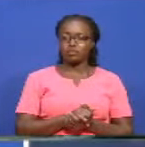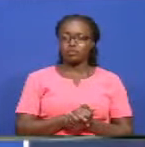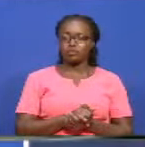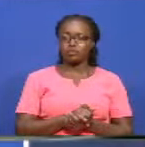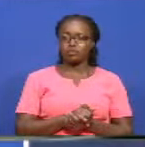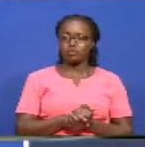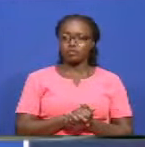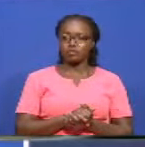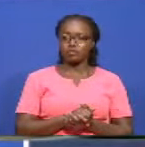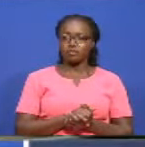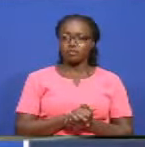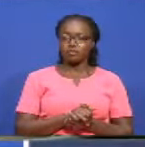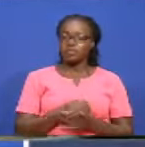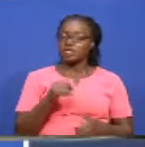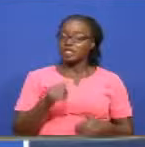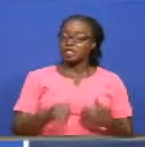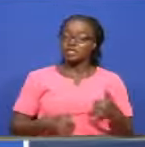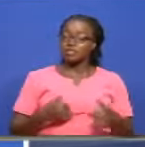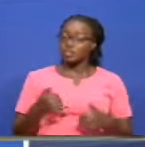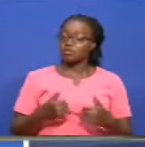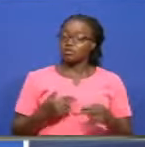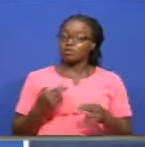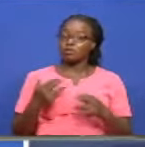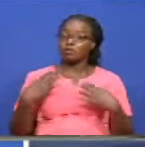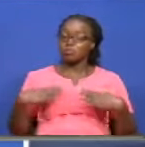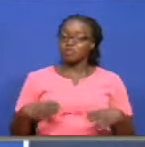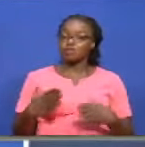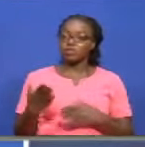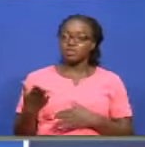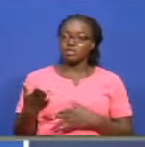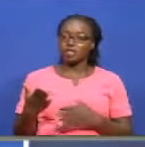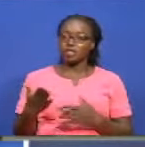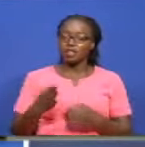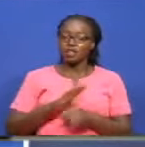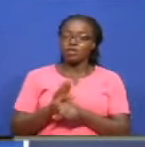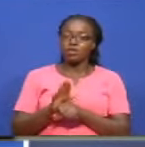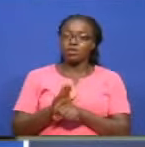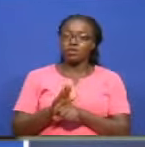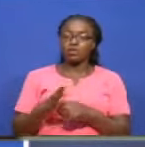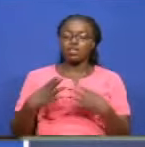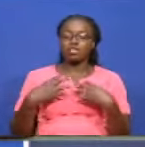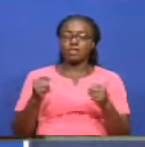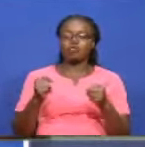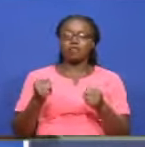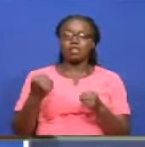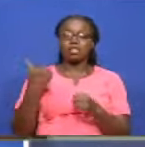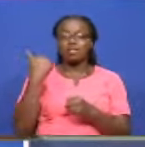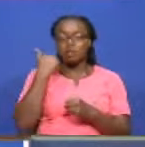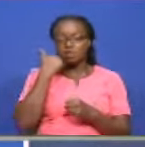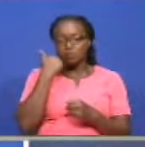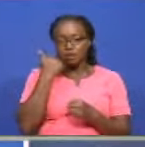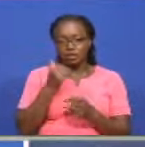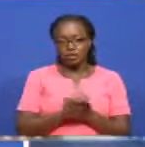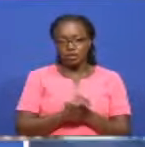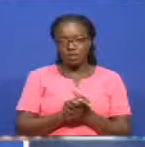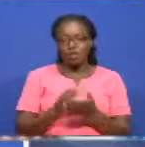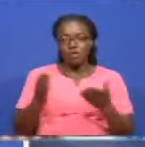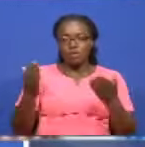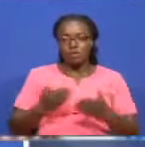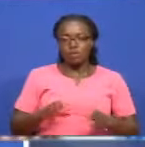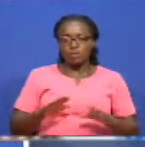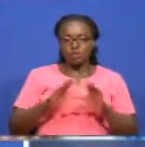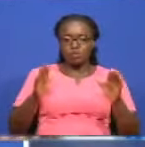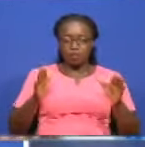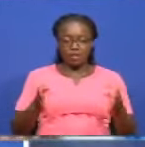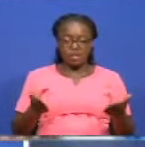A cheerful Juma, not his real name, a COVID-19 recovered patient, welcomes us to his bed. I